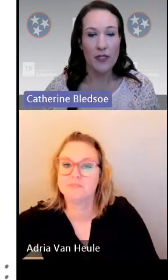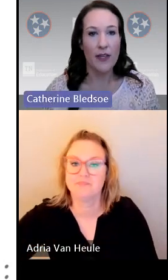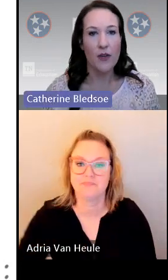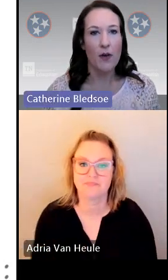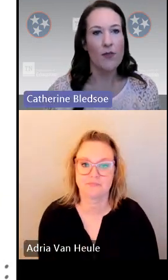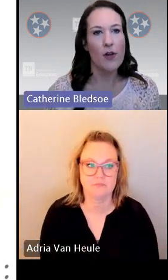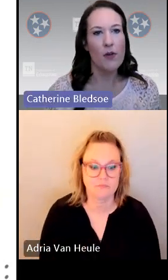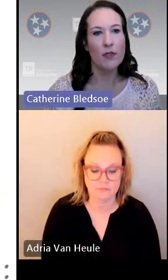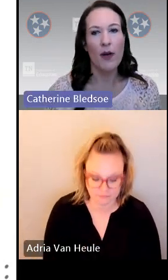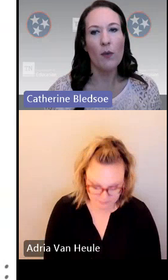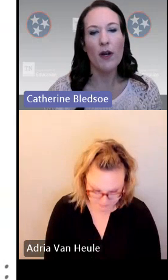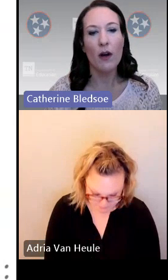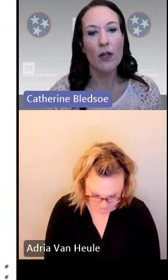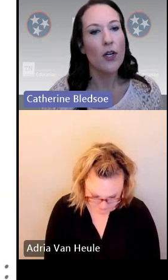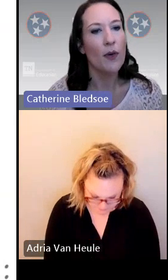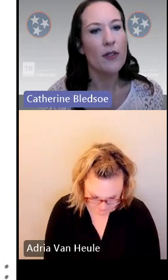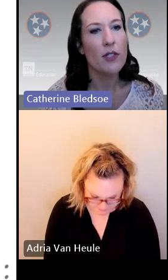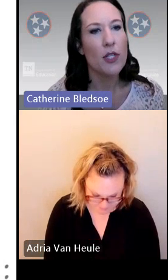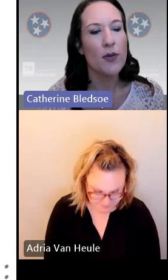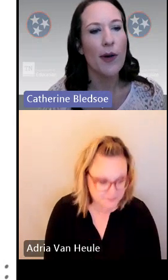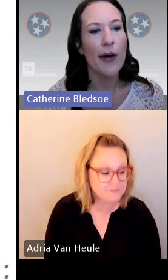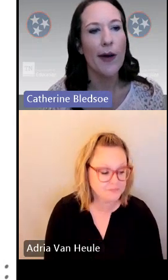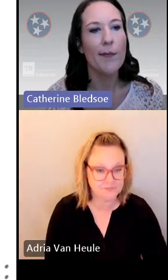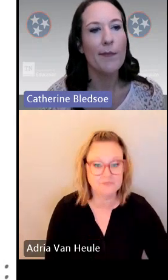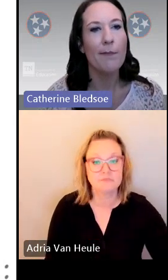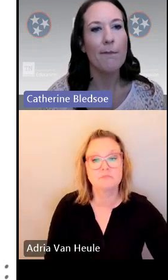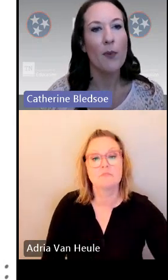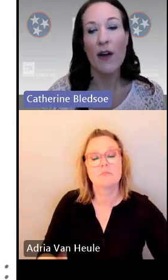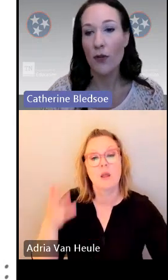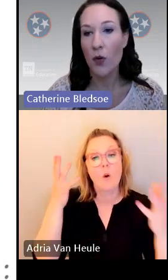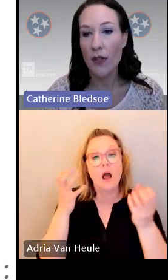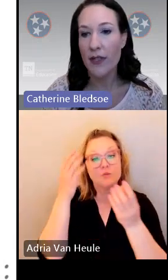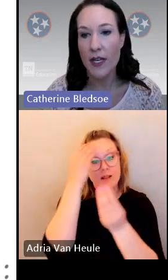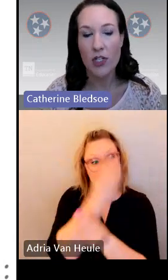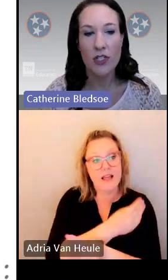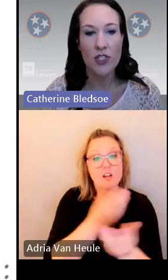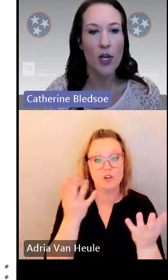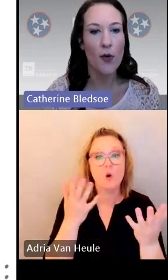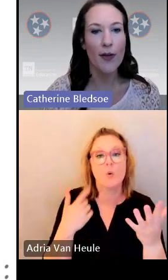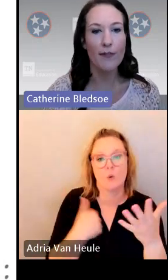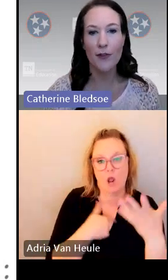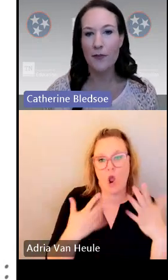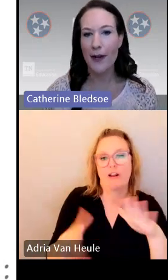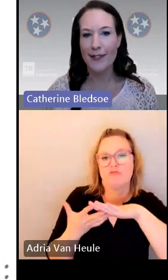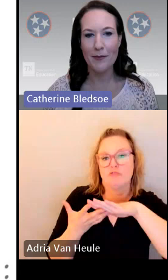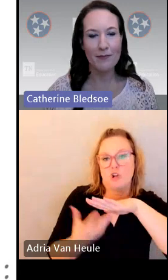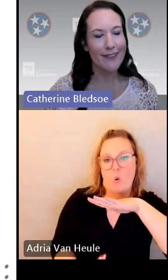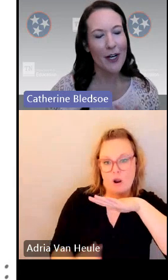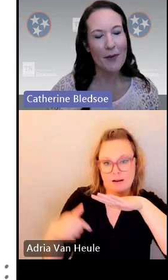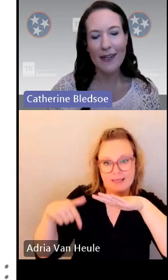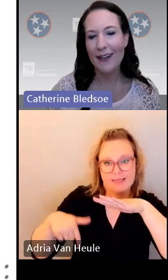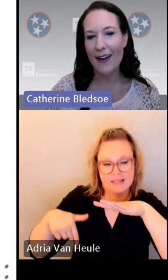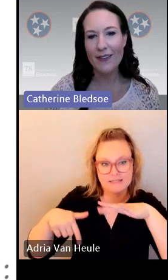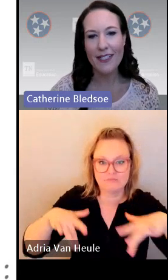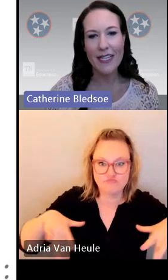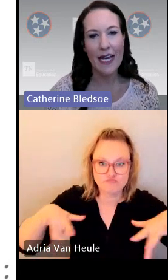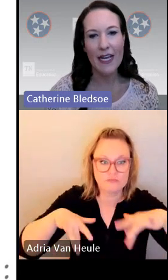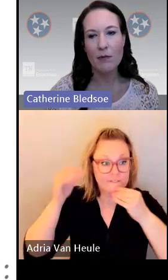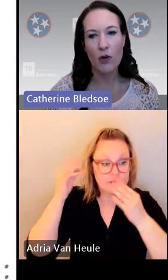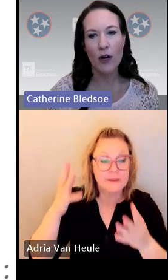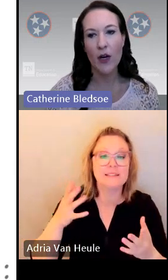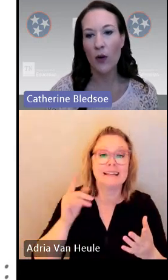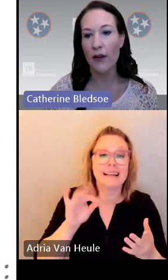I just wanted to let you all know as well, we are going to, we have recorded this session. So if you've had to come in and